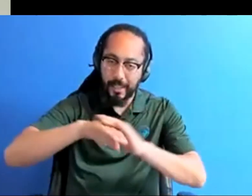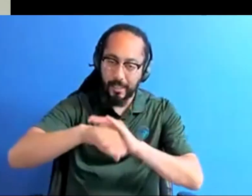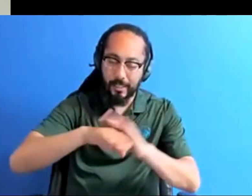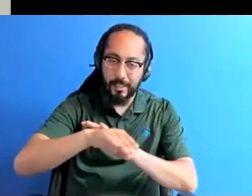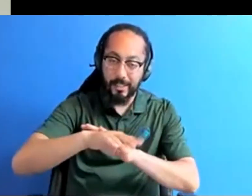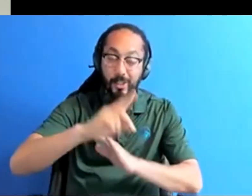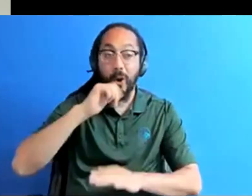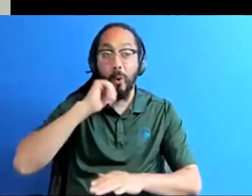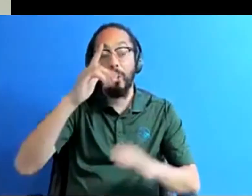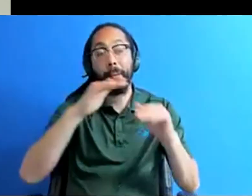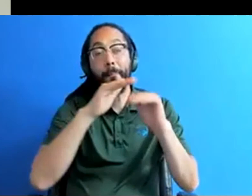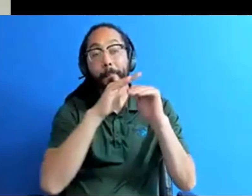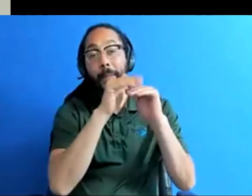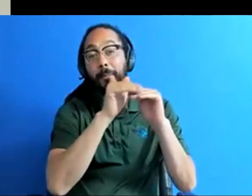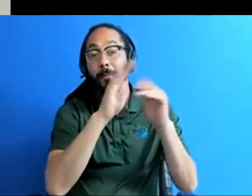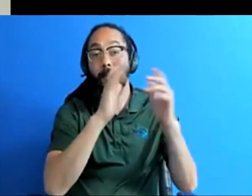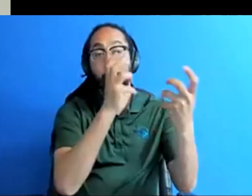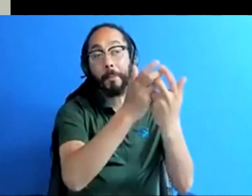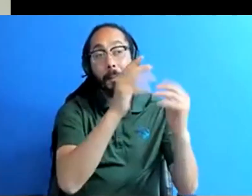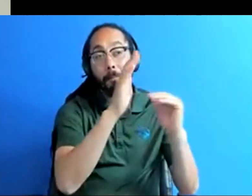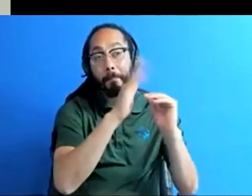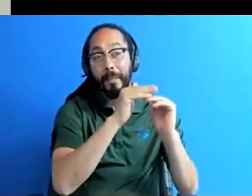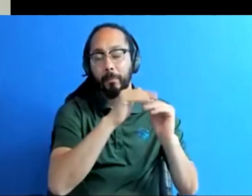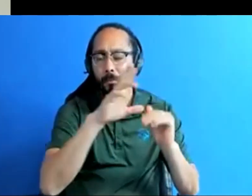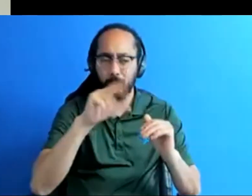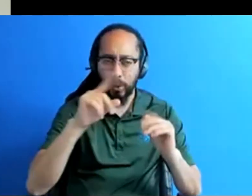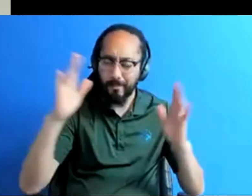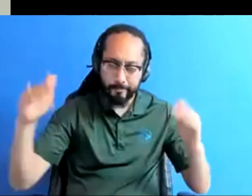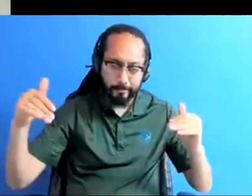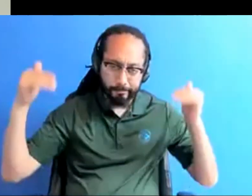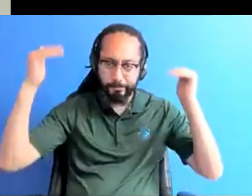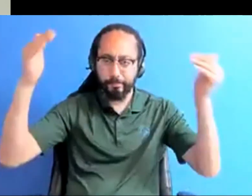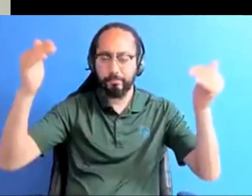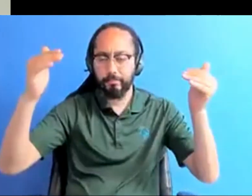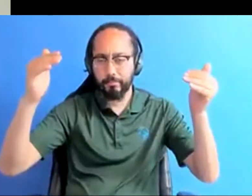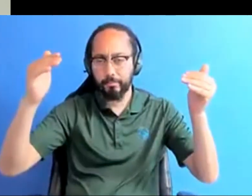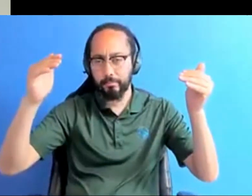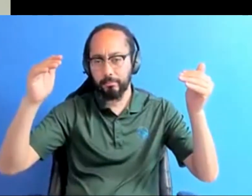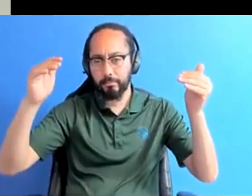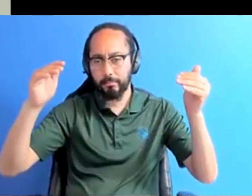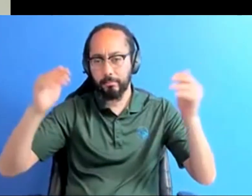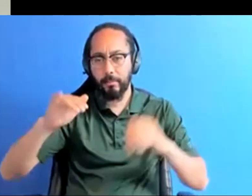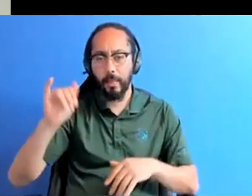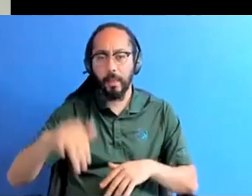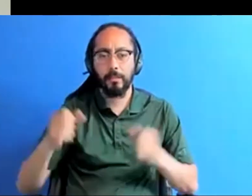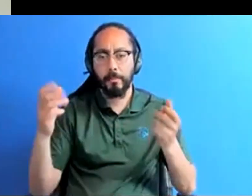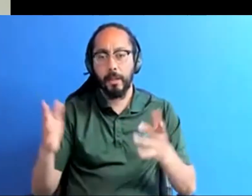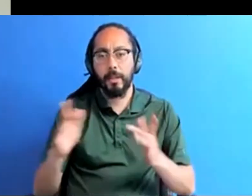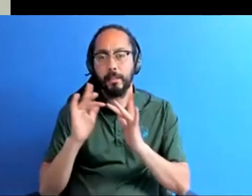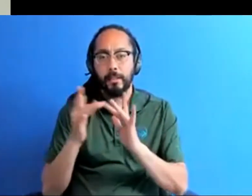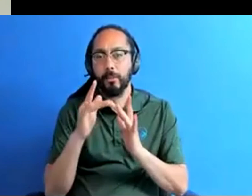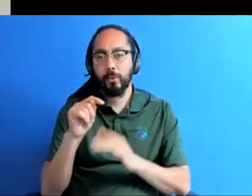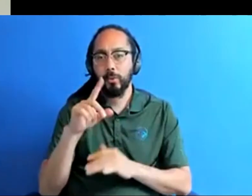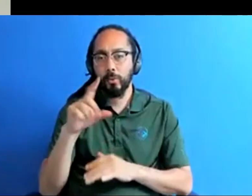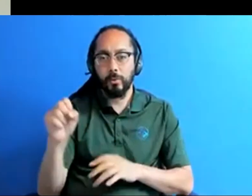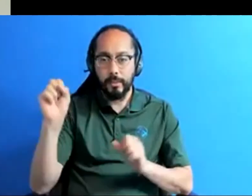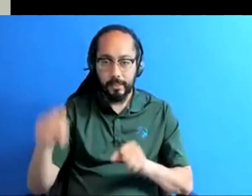that's provided through the AODA. And I think that's what a lot of these digital tools can work to do,